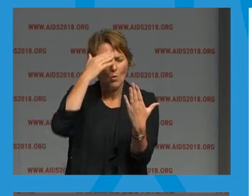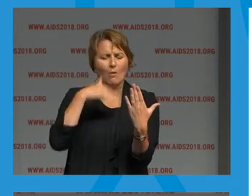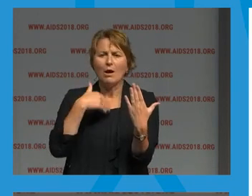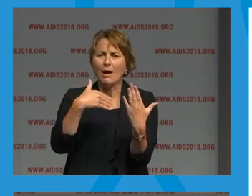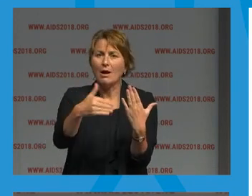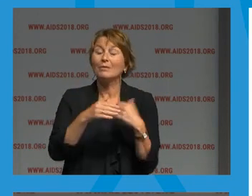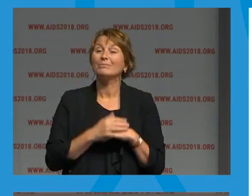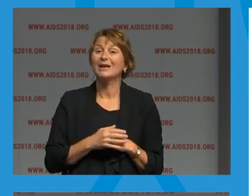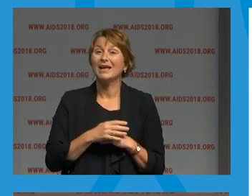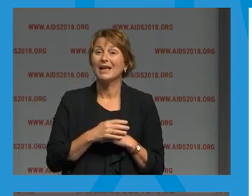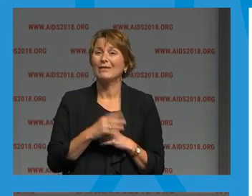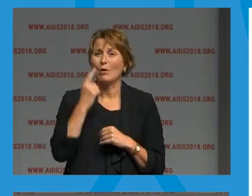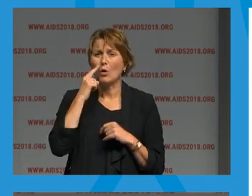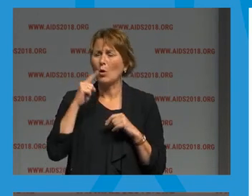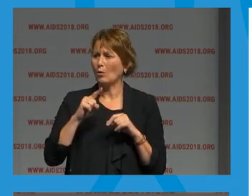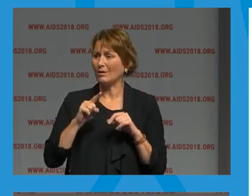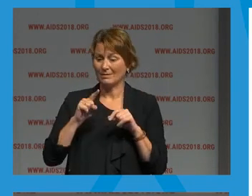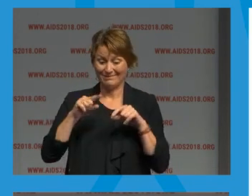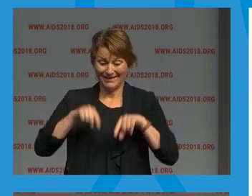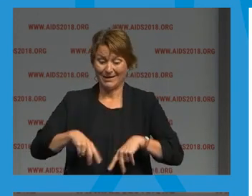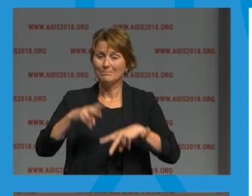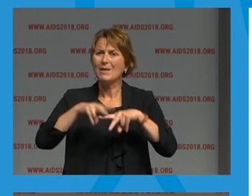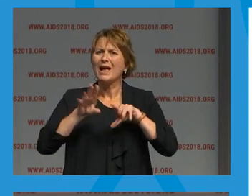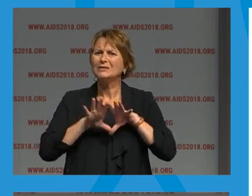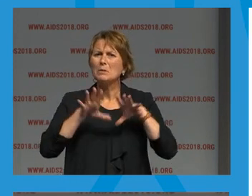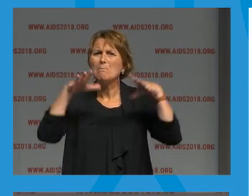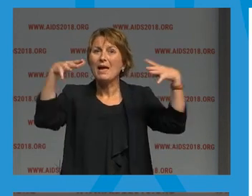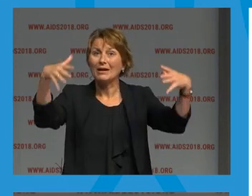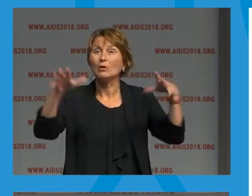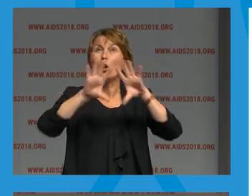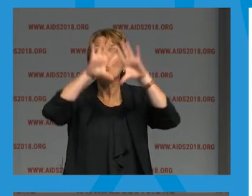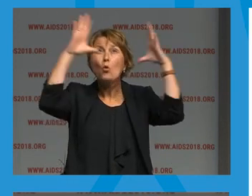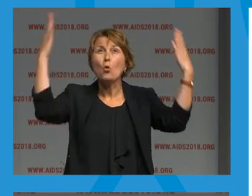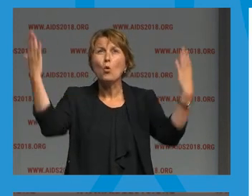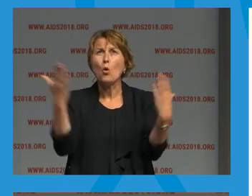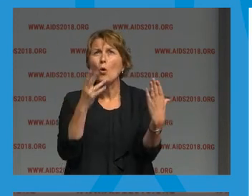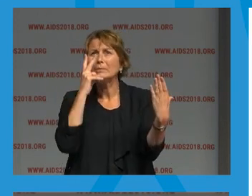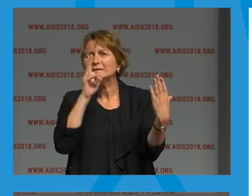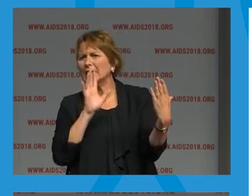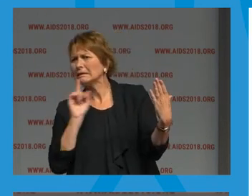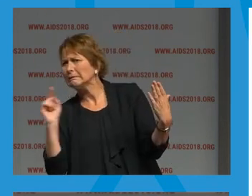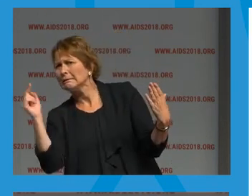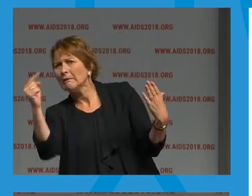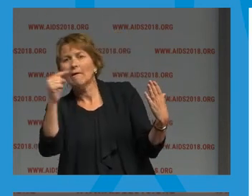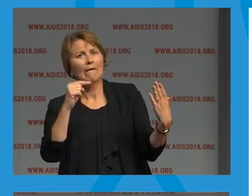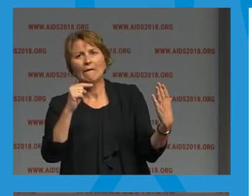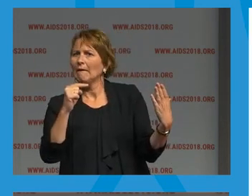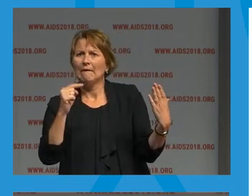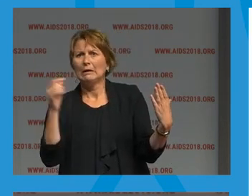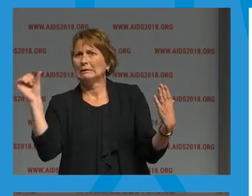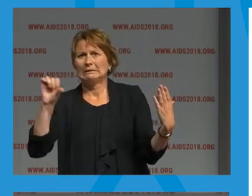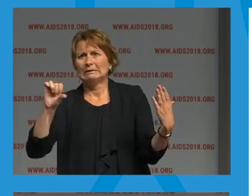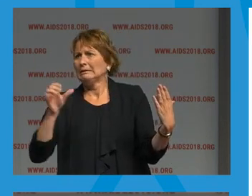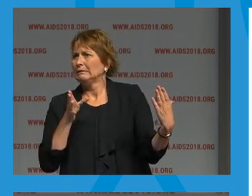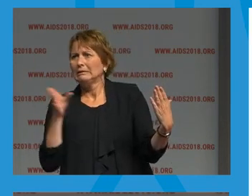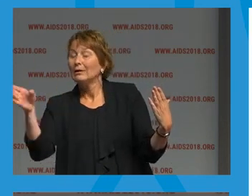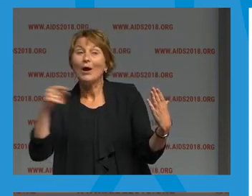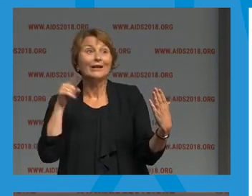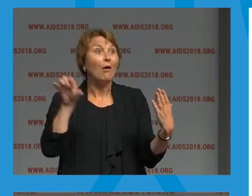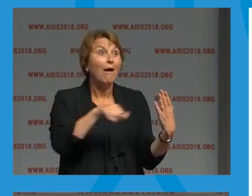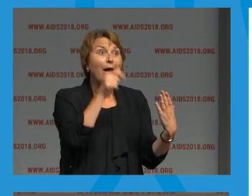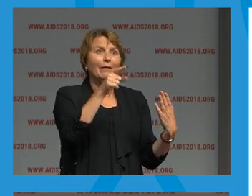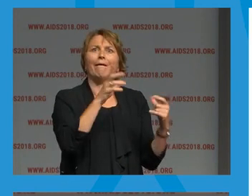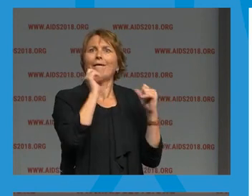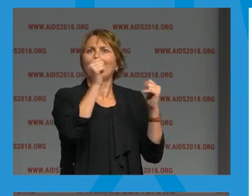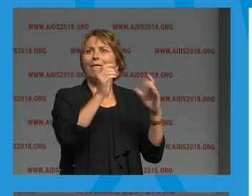look across the globe and we see areas that aren't moving in the way that we thought they should, and other areas that are advancing, and it causes